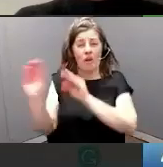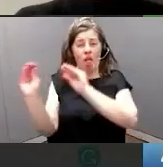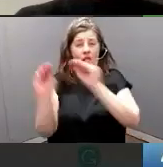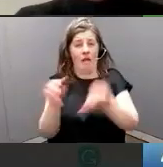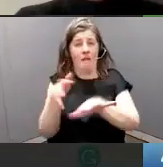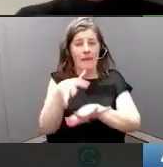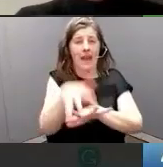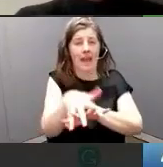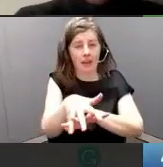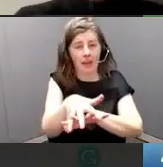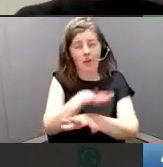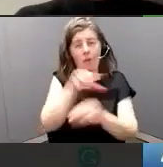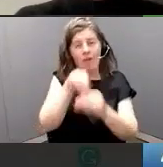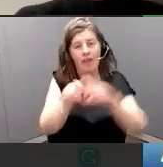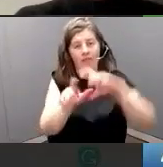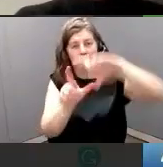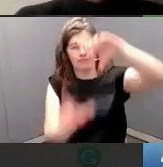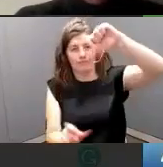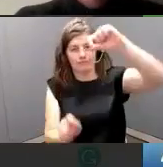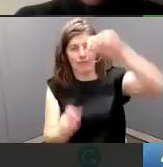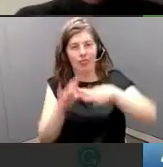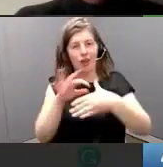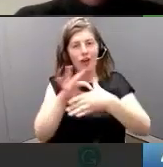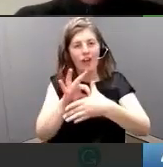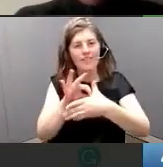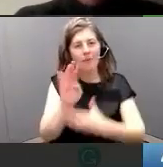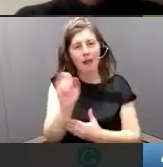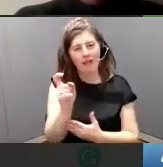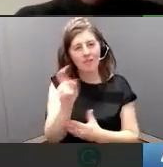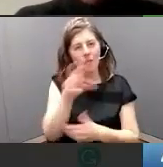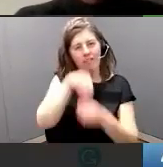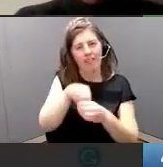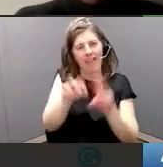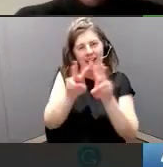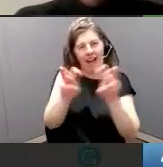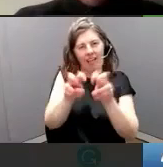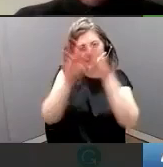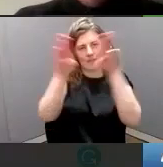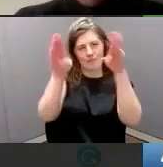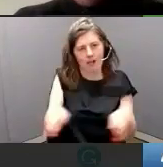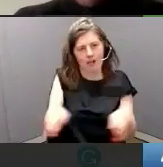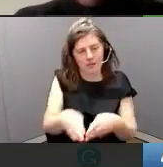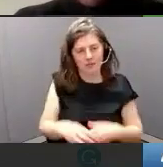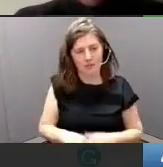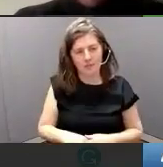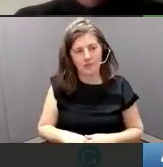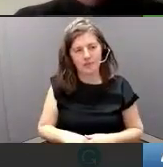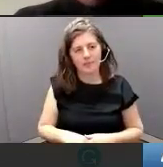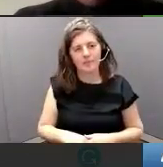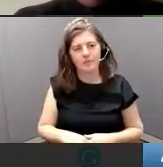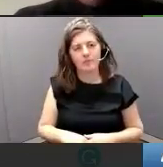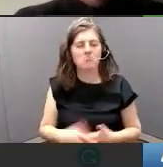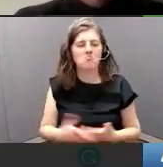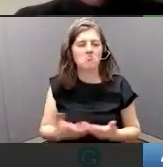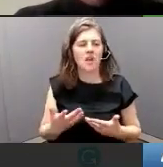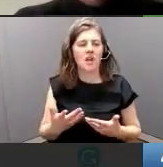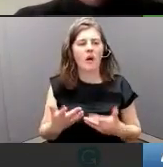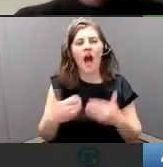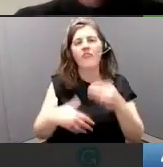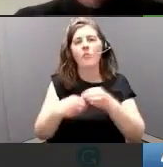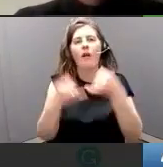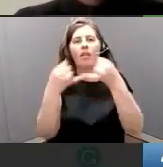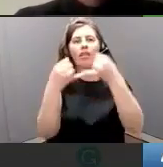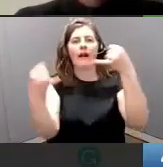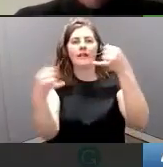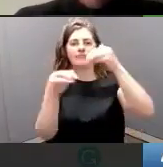into the content box, our analysis content box. Now let's insert a couple of line breaks here so it